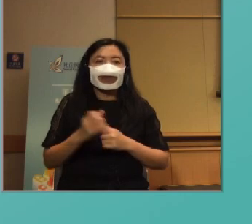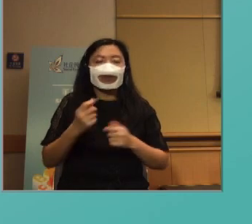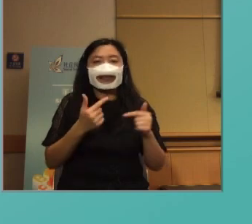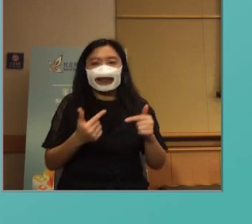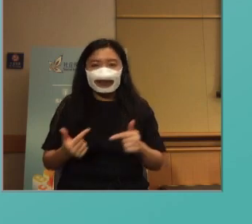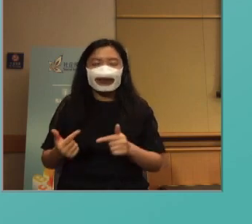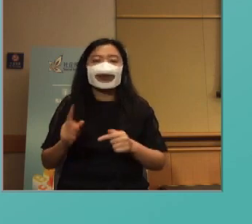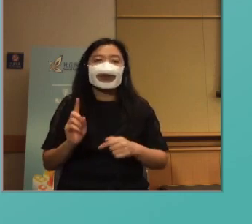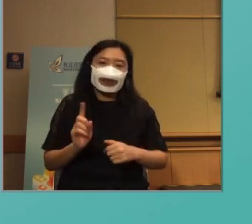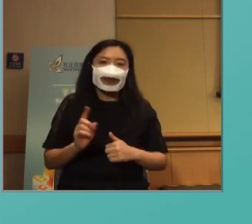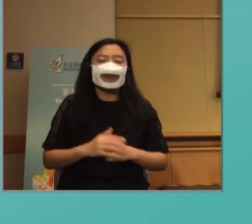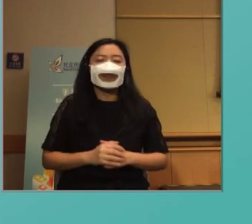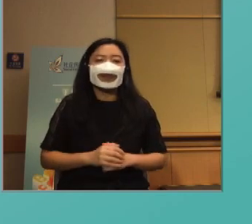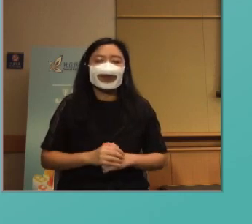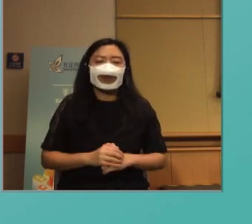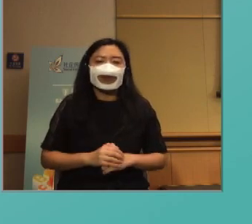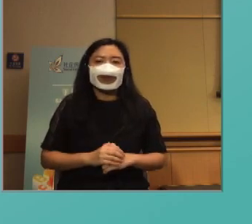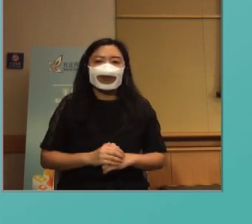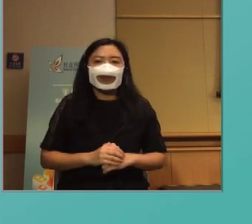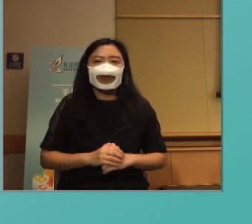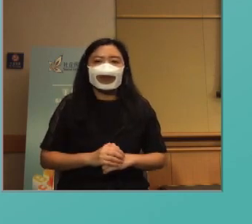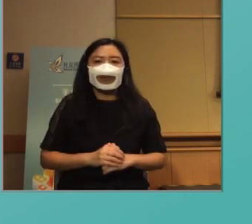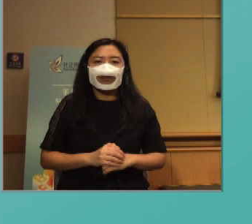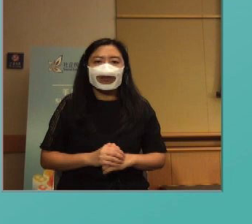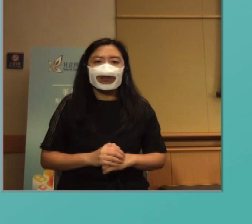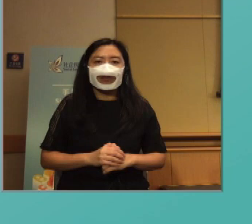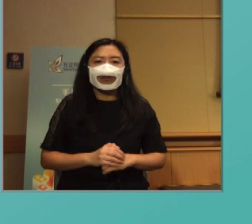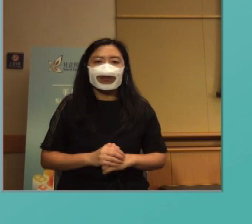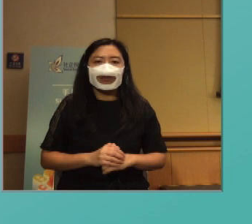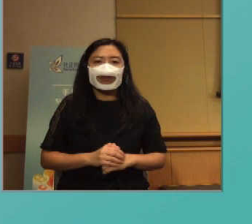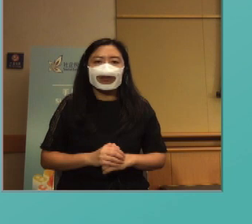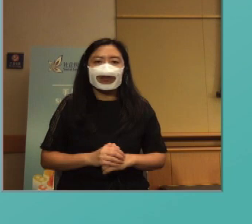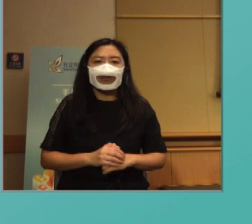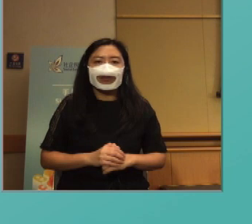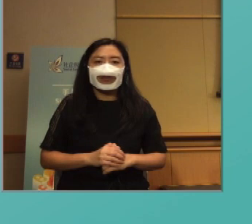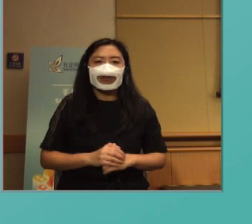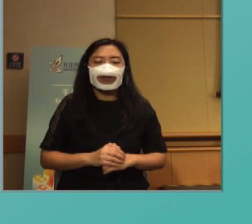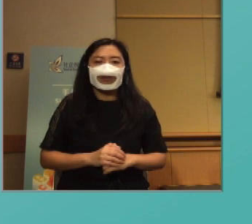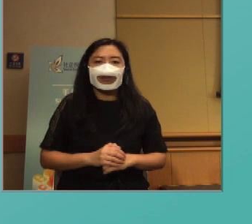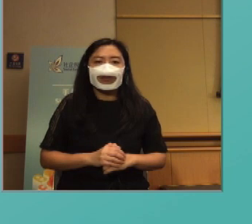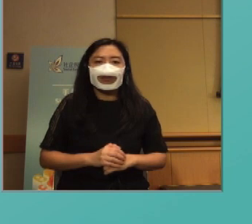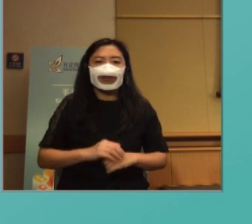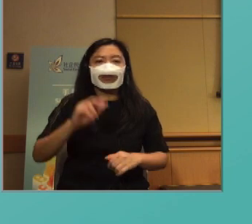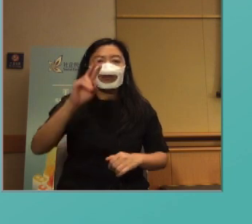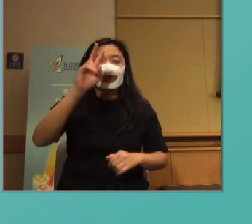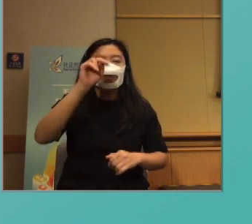actually, while NFT first come to mainstream attentions in the field of